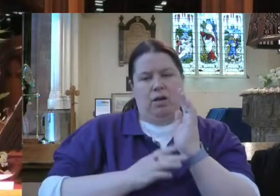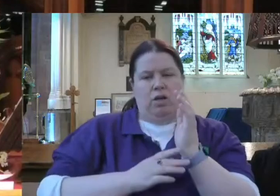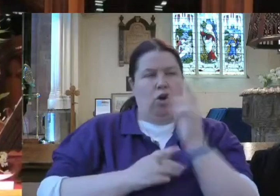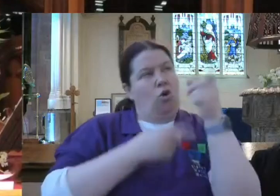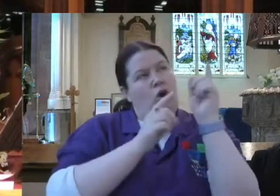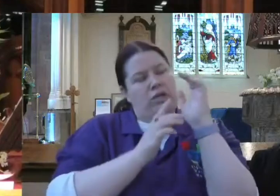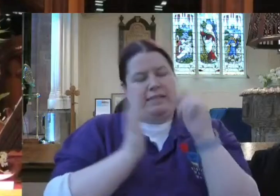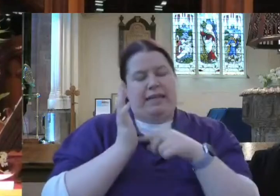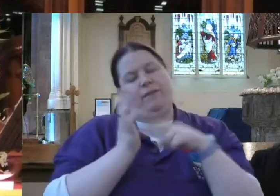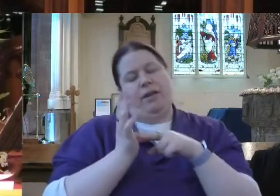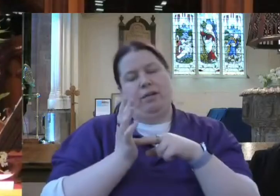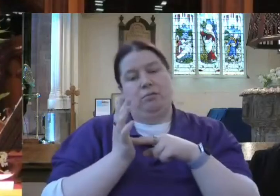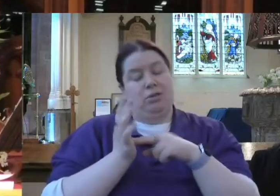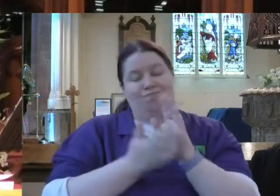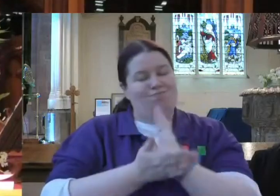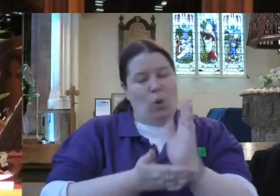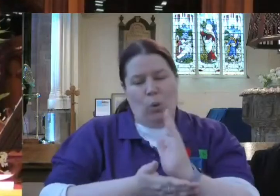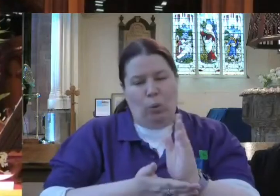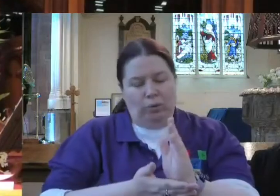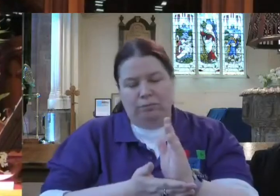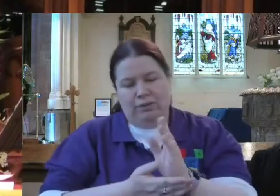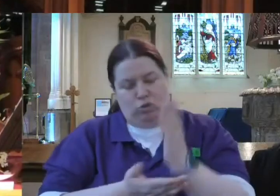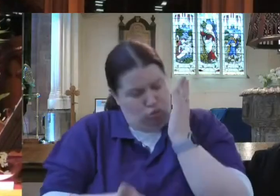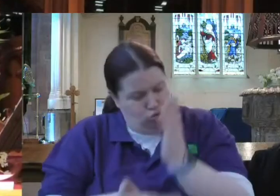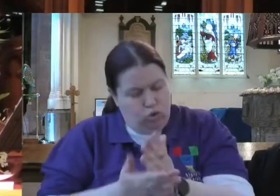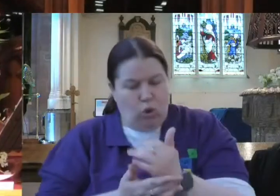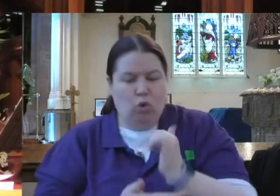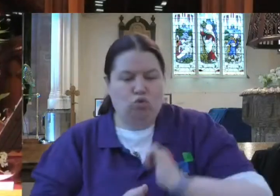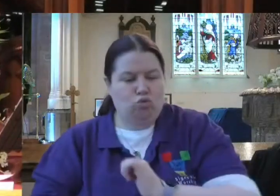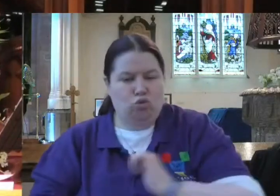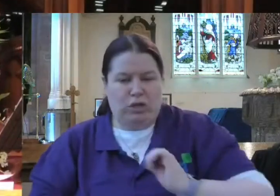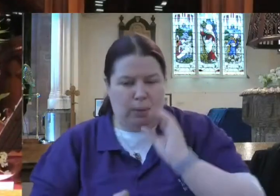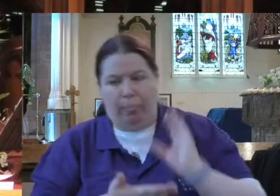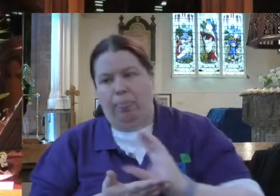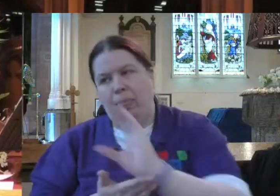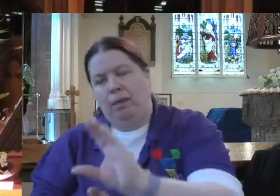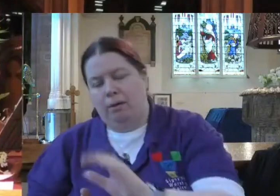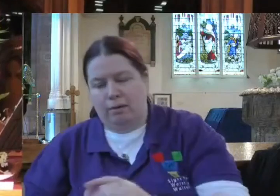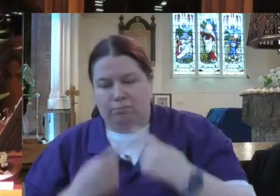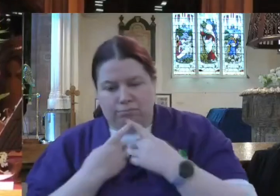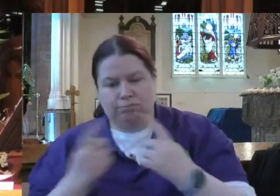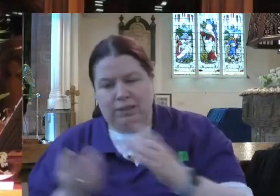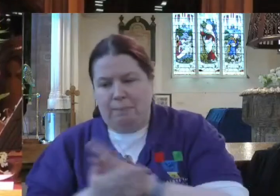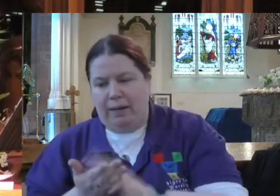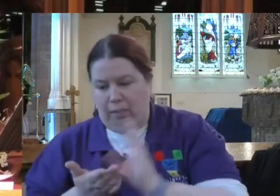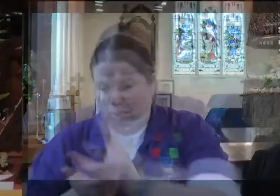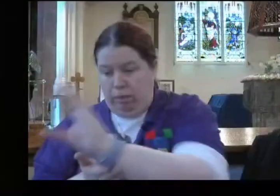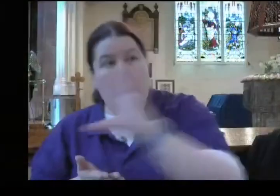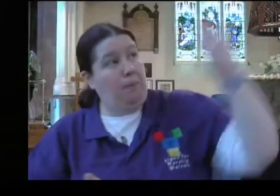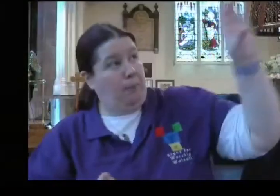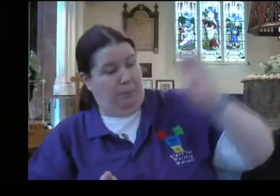programs. That is not the true Christian message. What you give does not mean God is going to give you more money back. It doesn't work like